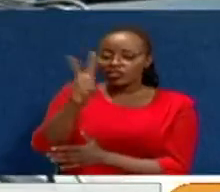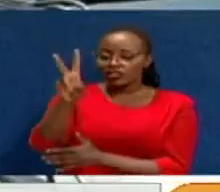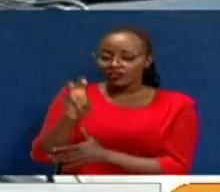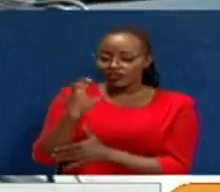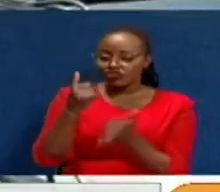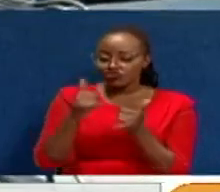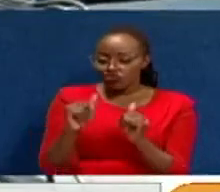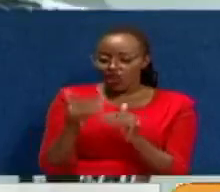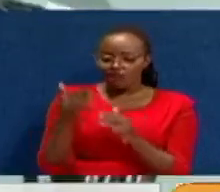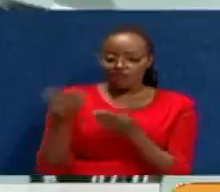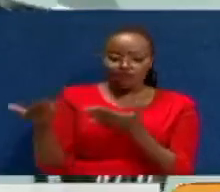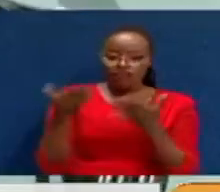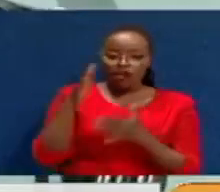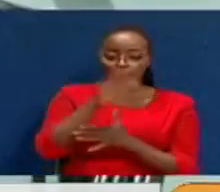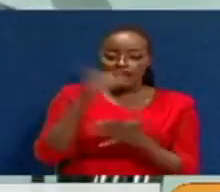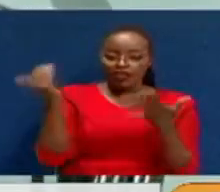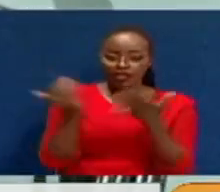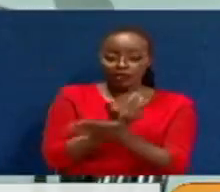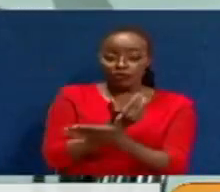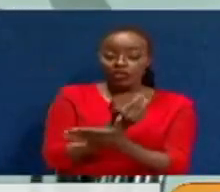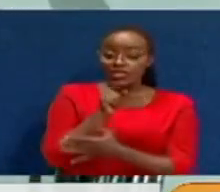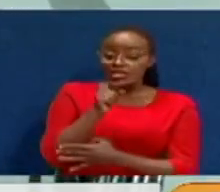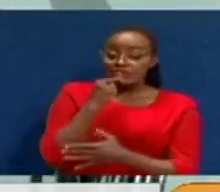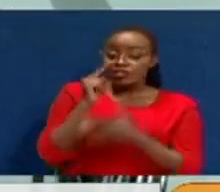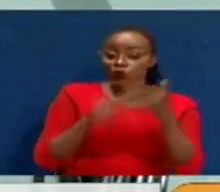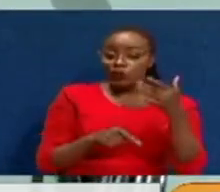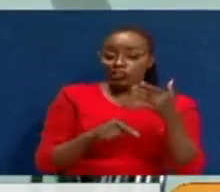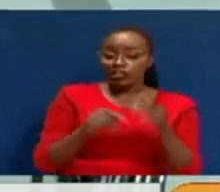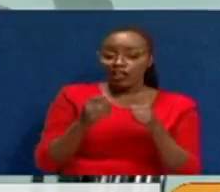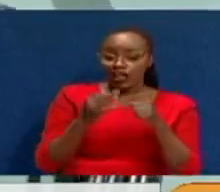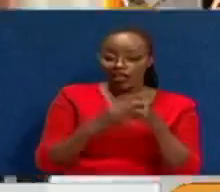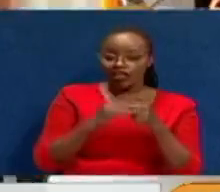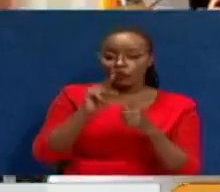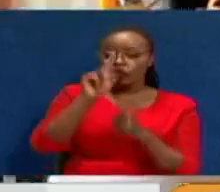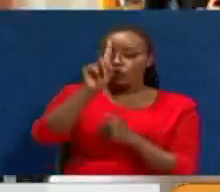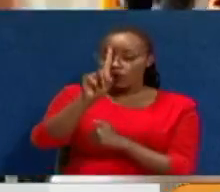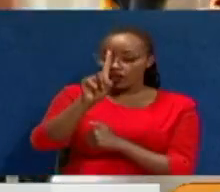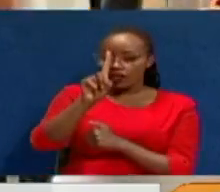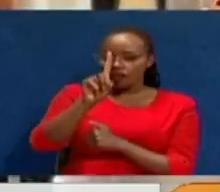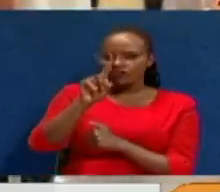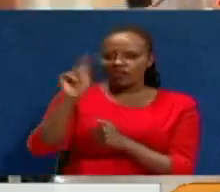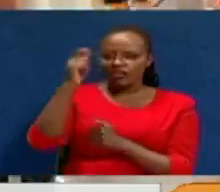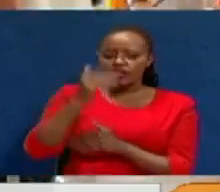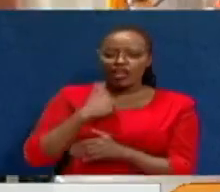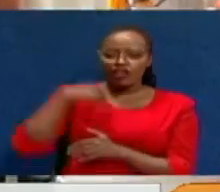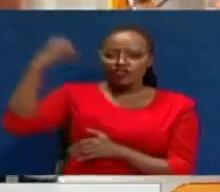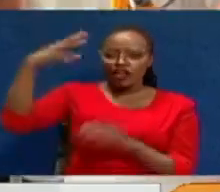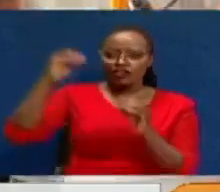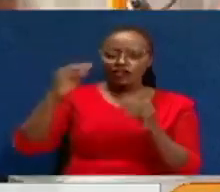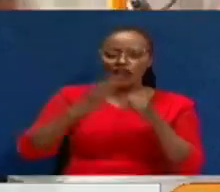to reinstate the exemptions. The lobby says 8.1 million Kenyans are without electricity,